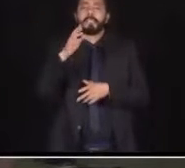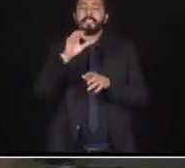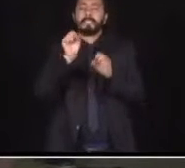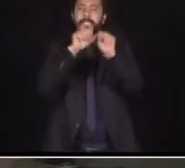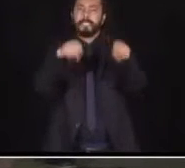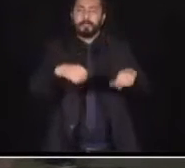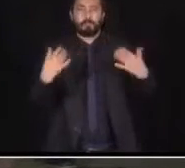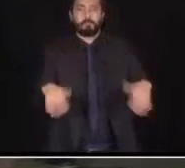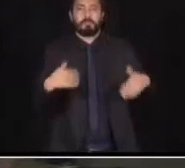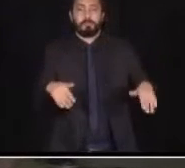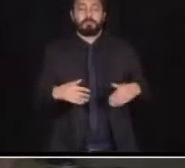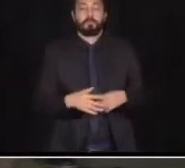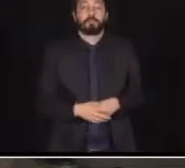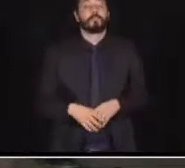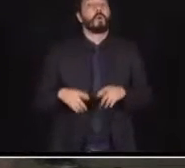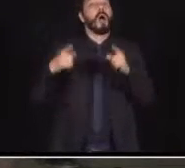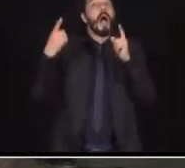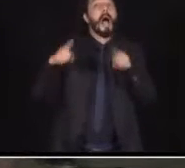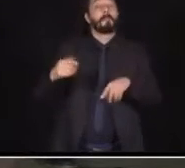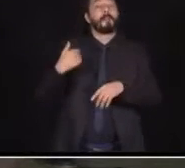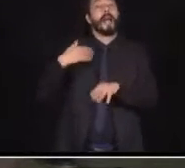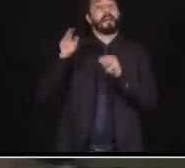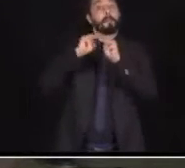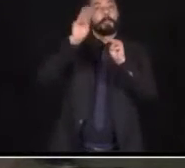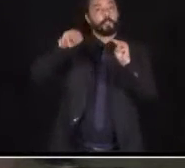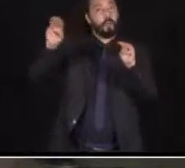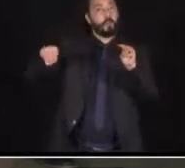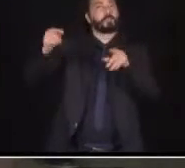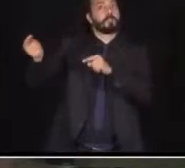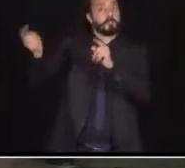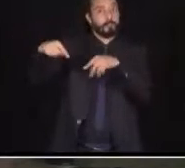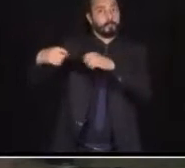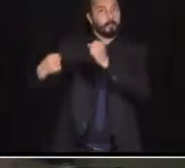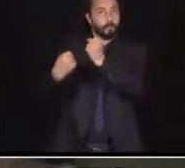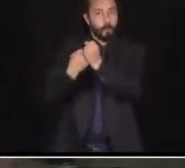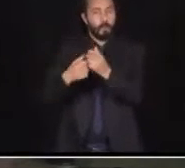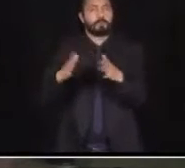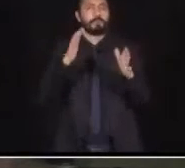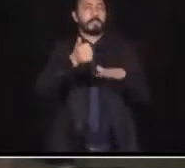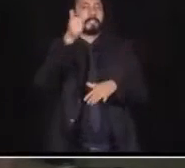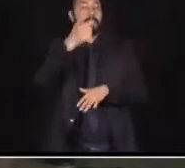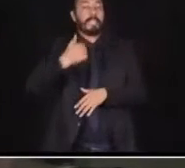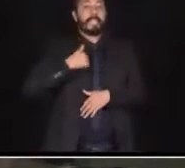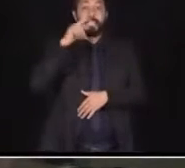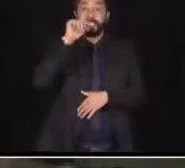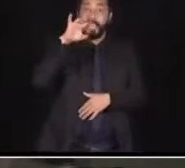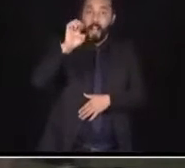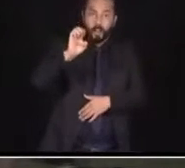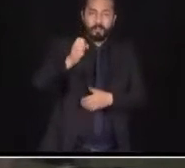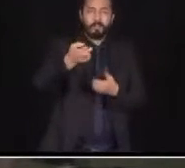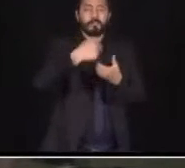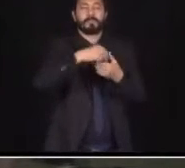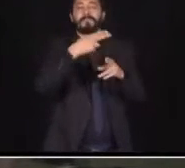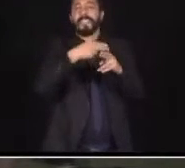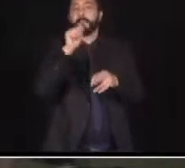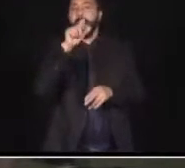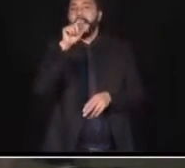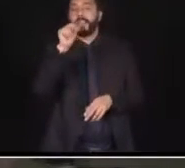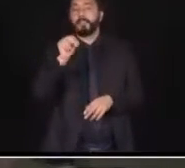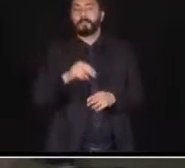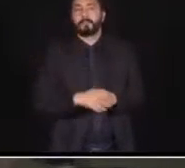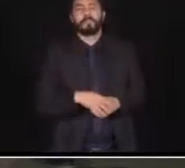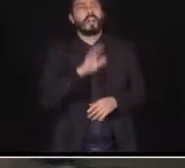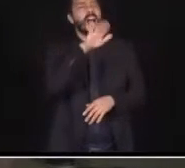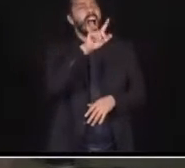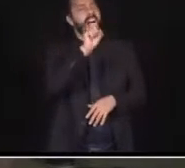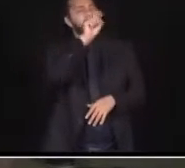in, support us, donate his time, a former executive at Canadian Tire. And I said, Alan, how many SKUs do you have? How